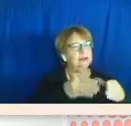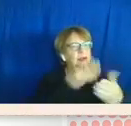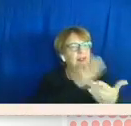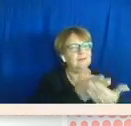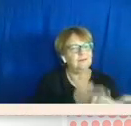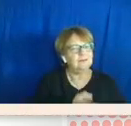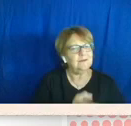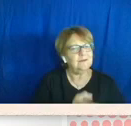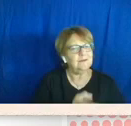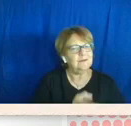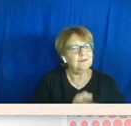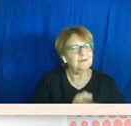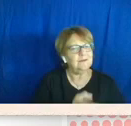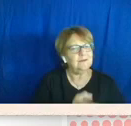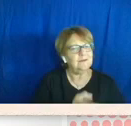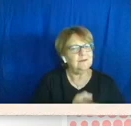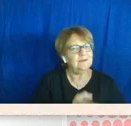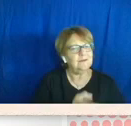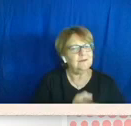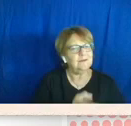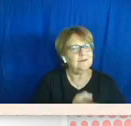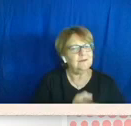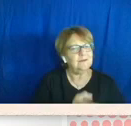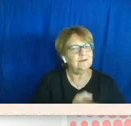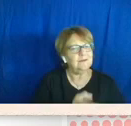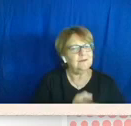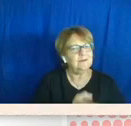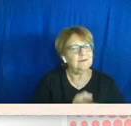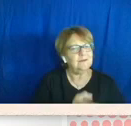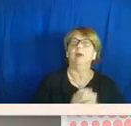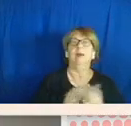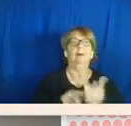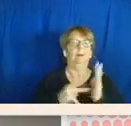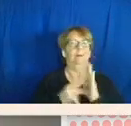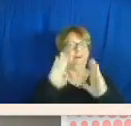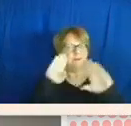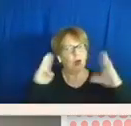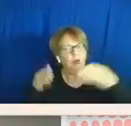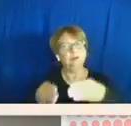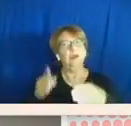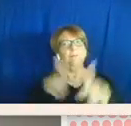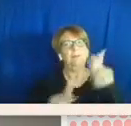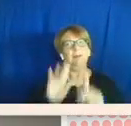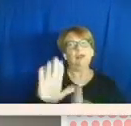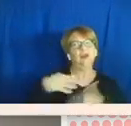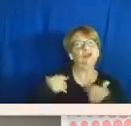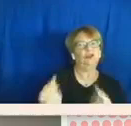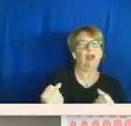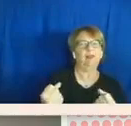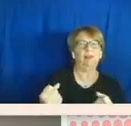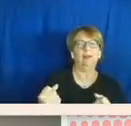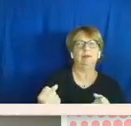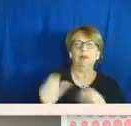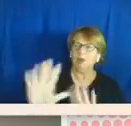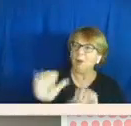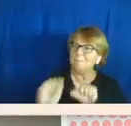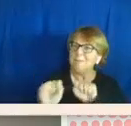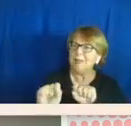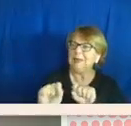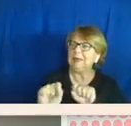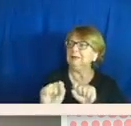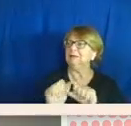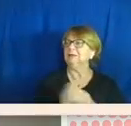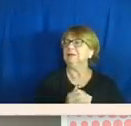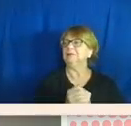science, best practices. It means focusing on people's strengths and abilities and capabilities.